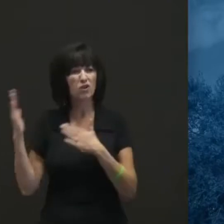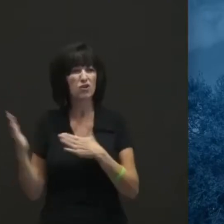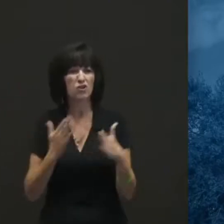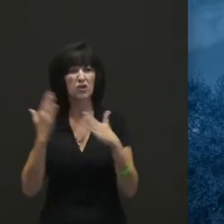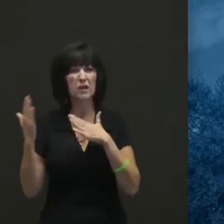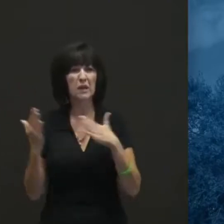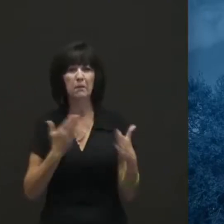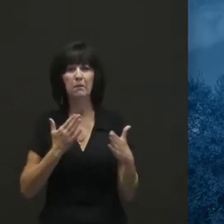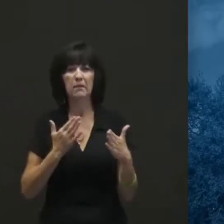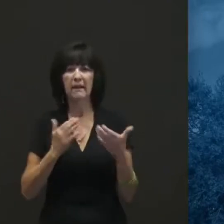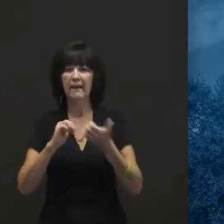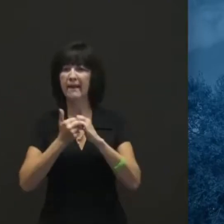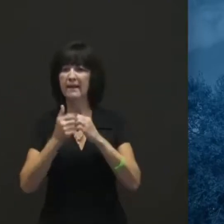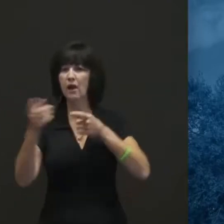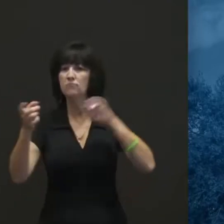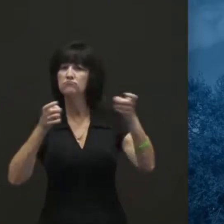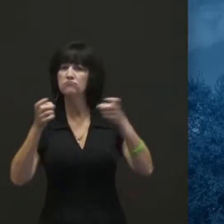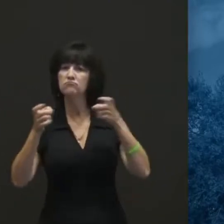football?